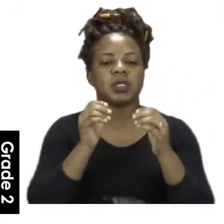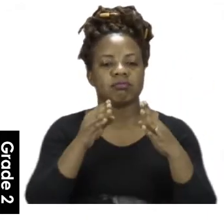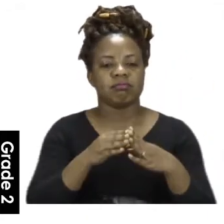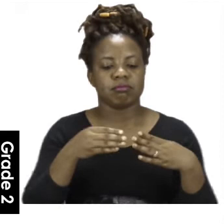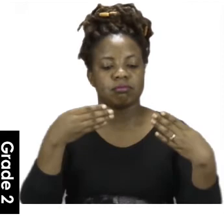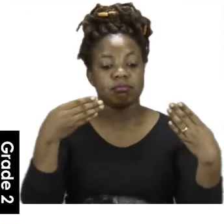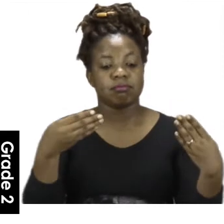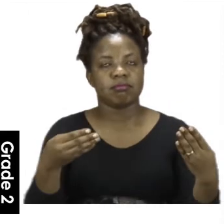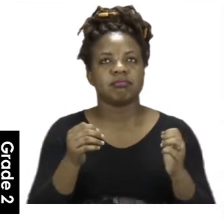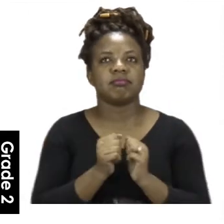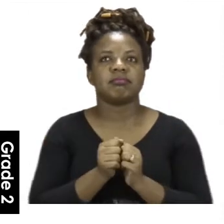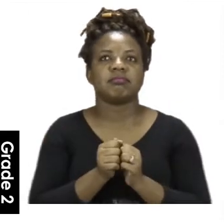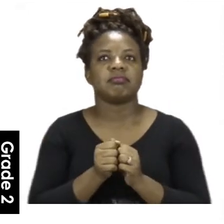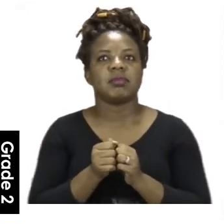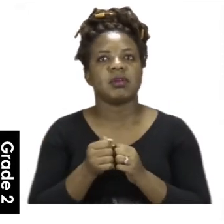telephone.